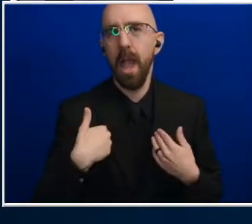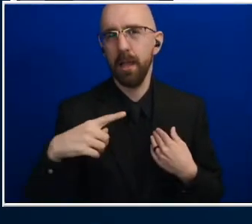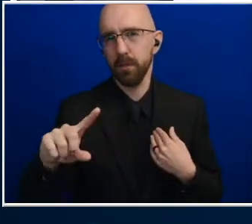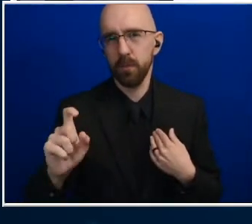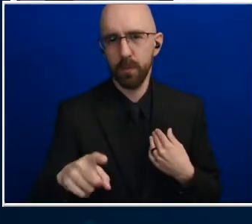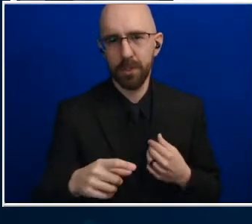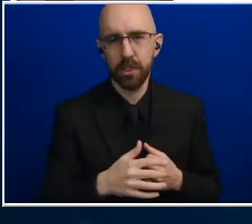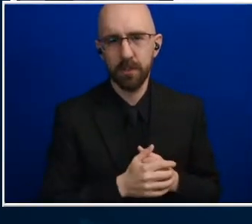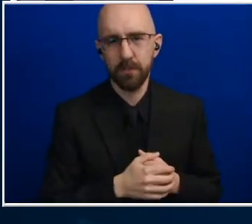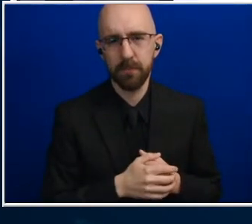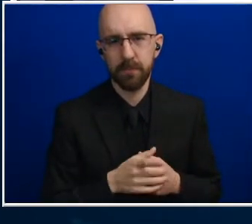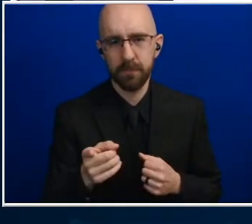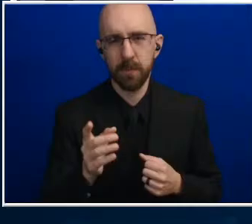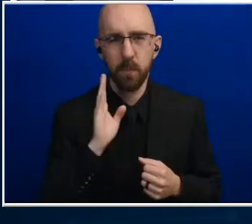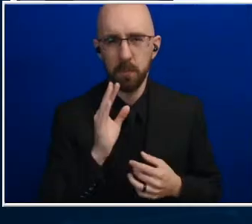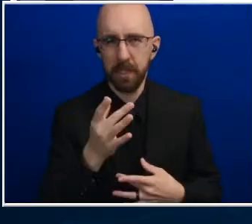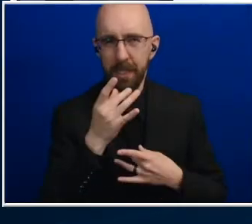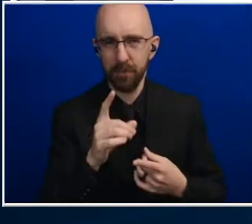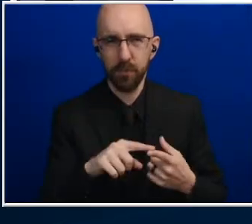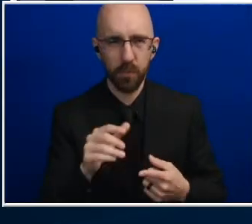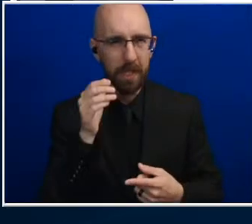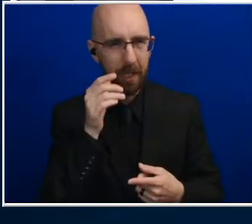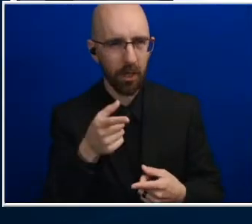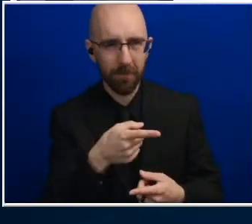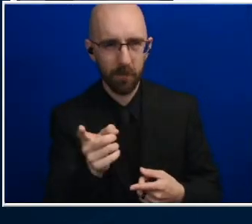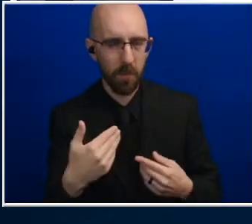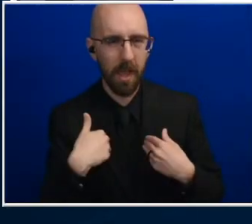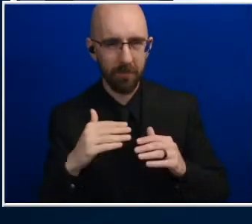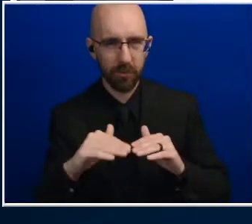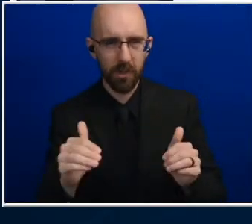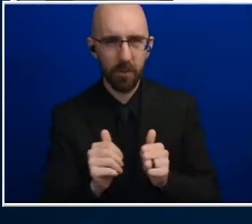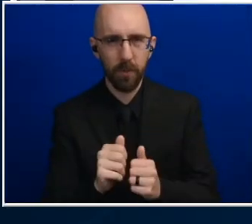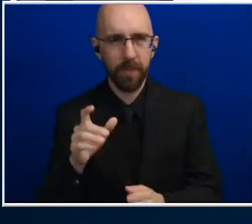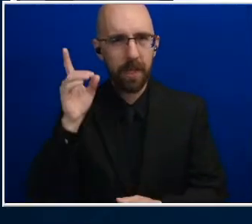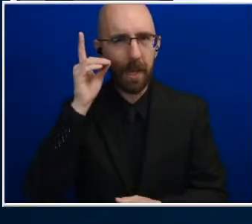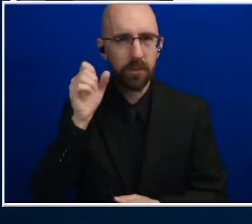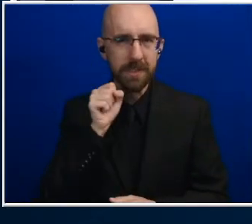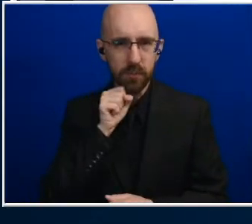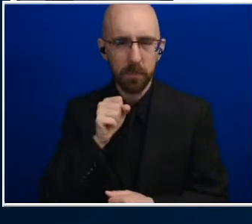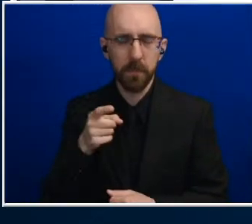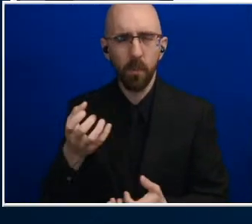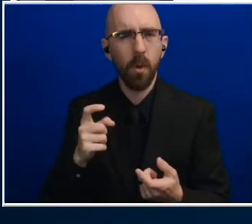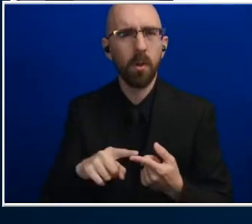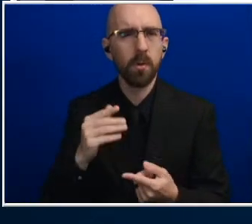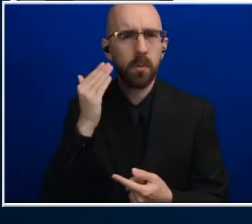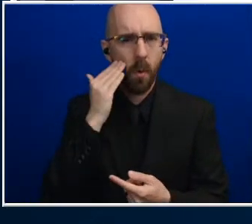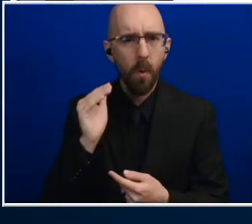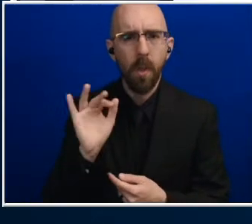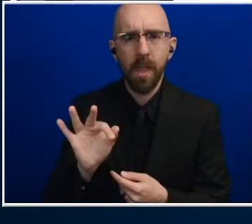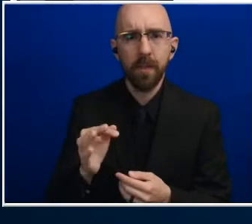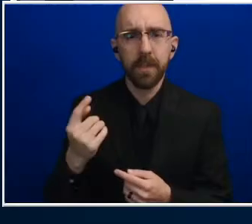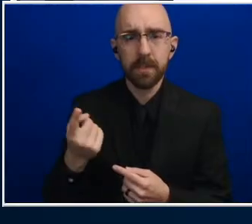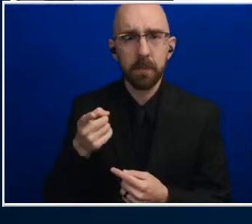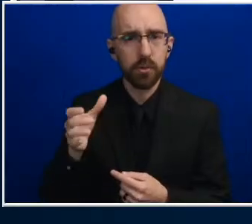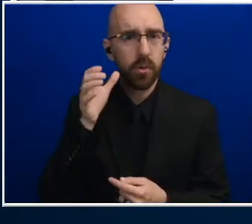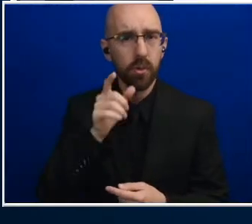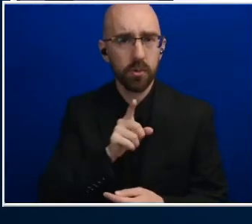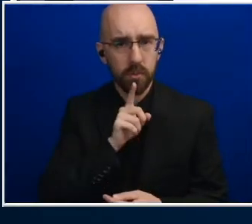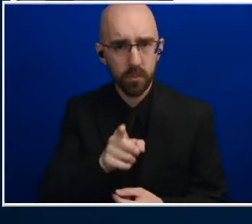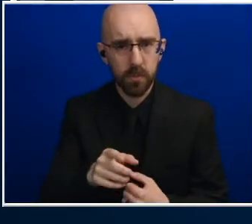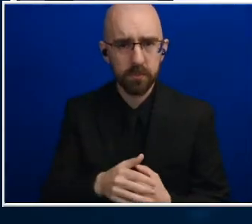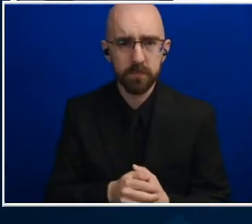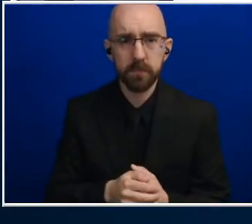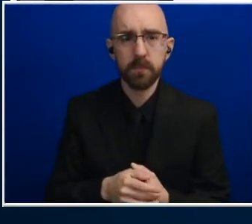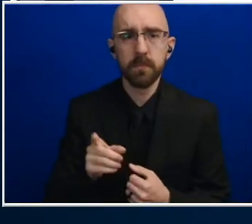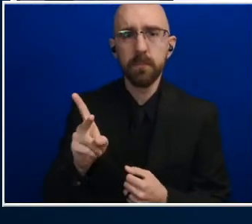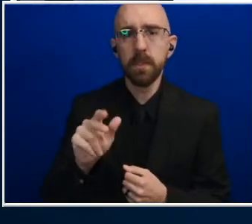going to be interesting to hear if you have a child with Down syndrome. She wants to know if something she heard is true. Kay writes,